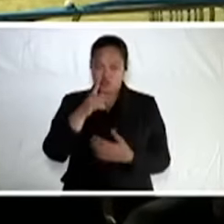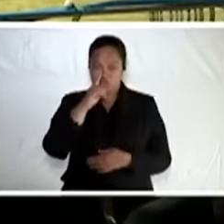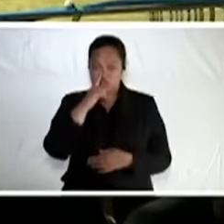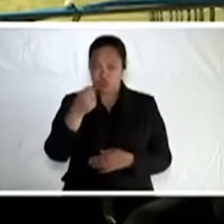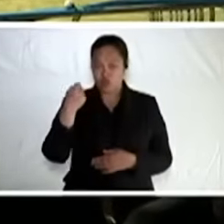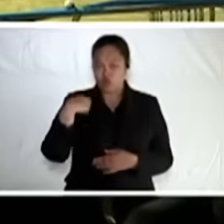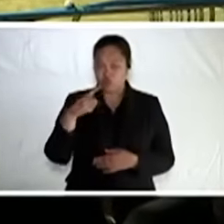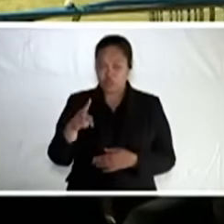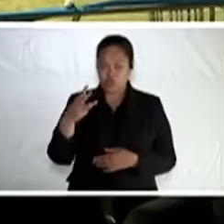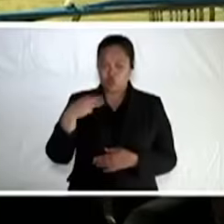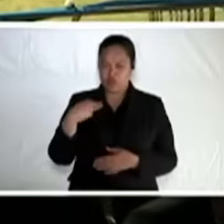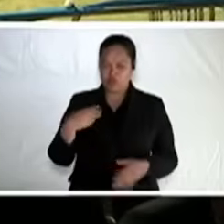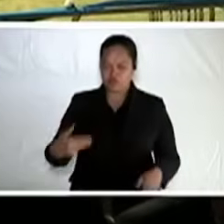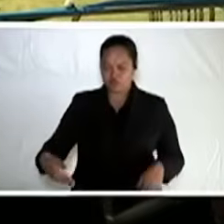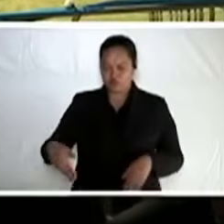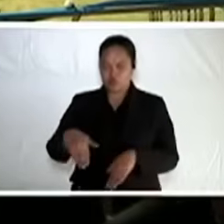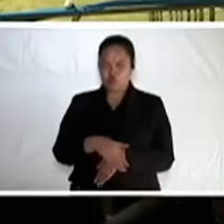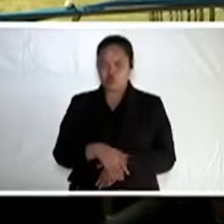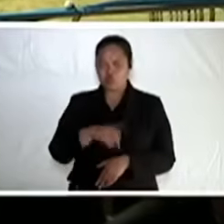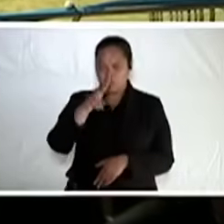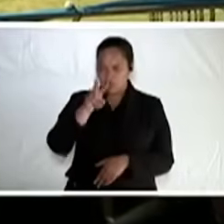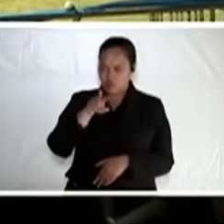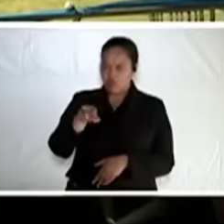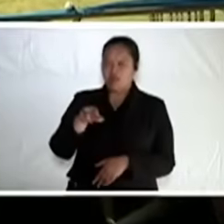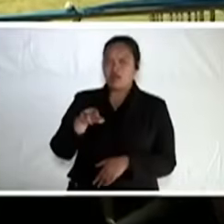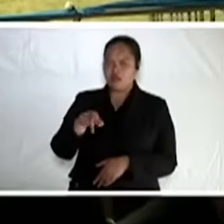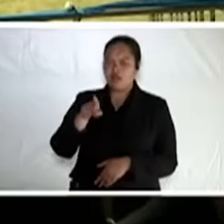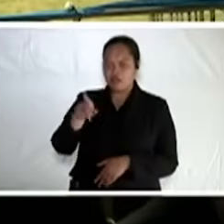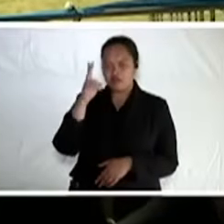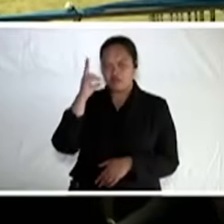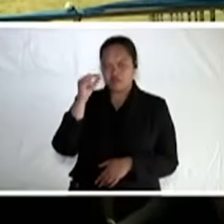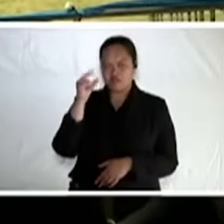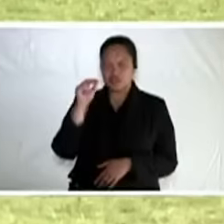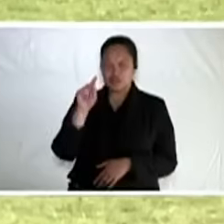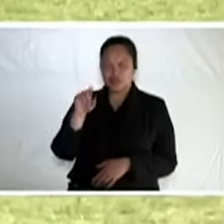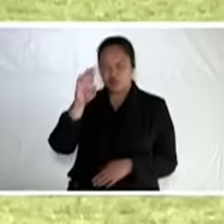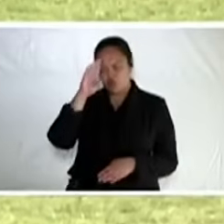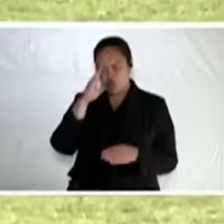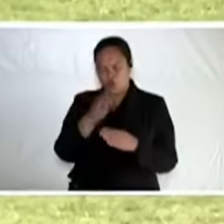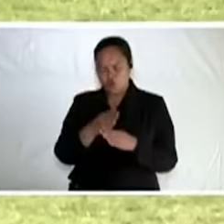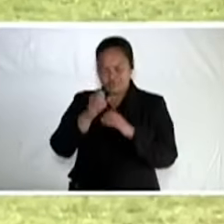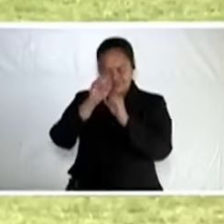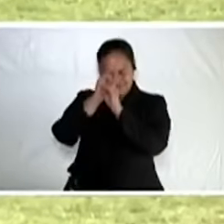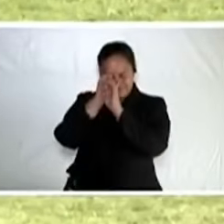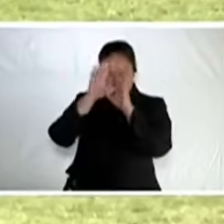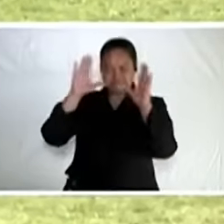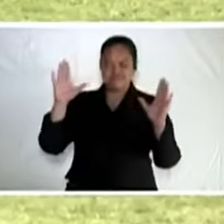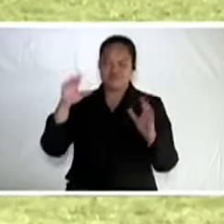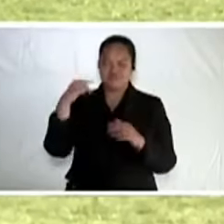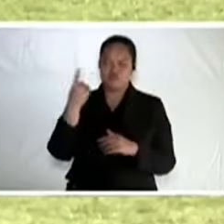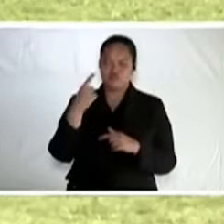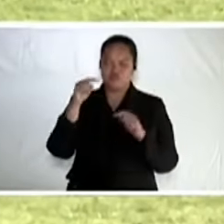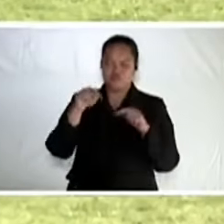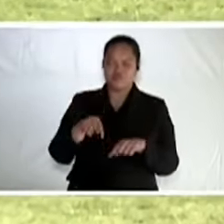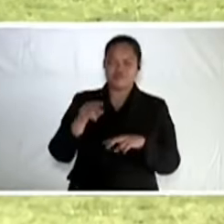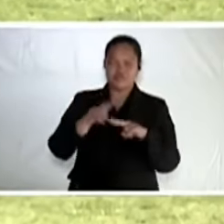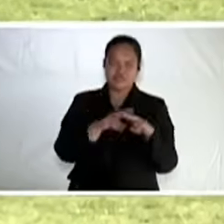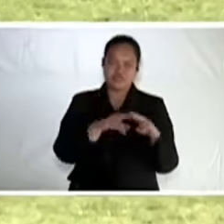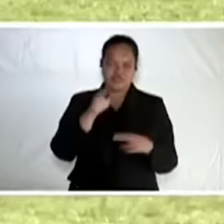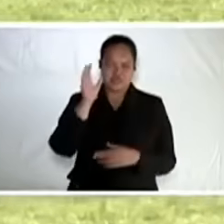When you see an officer wearing a Sulu, you know that that is a Fijian officer and that they're carrying the hopes and dreams of those back